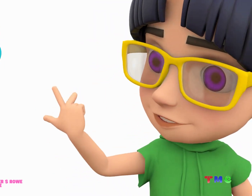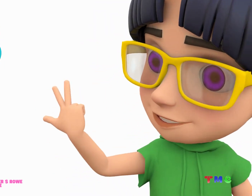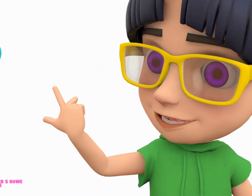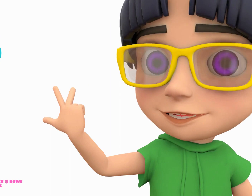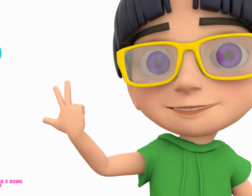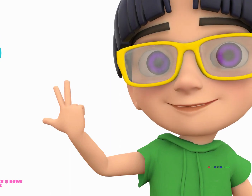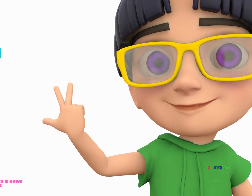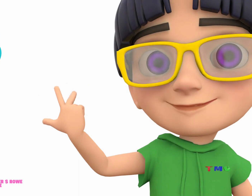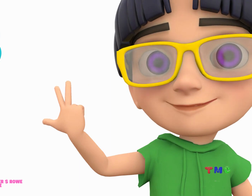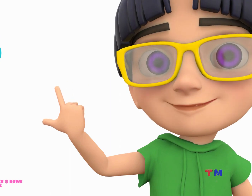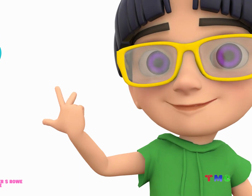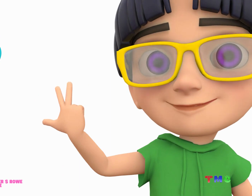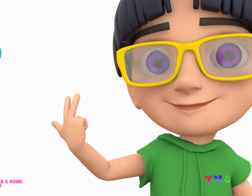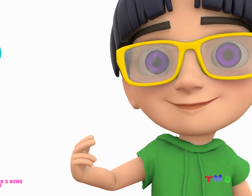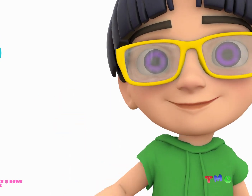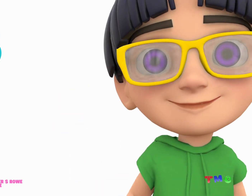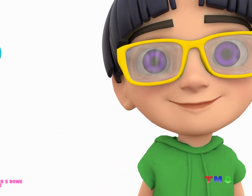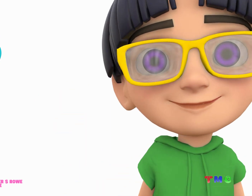13,